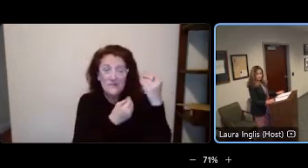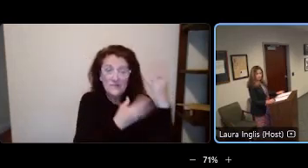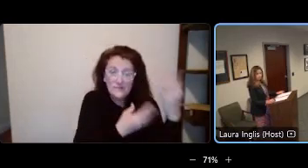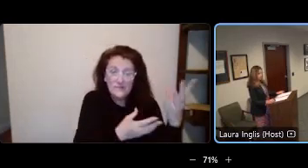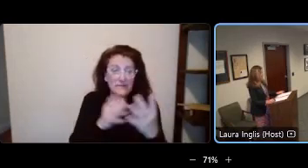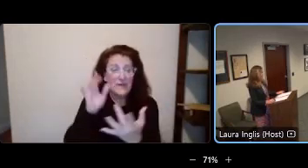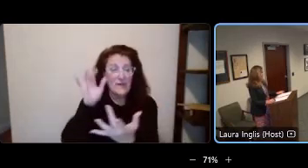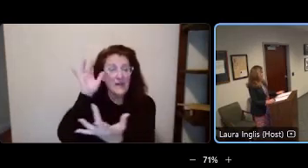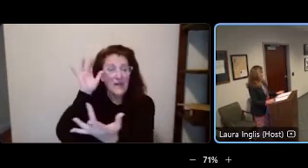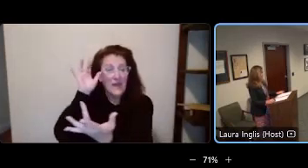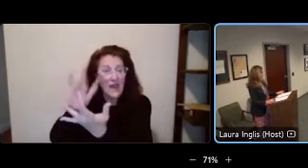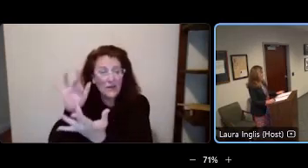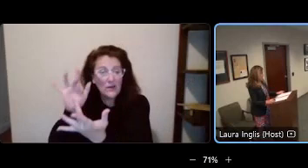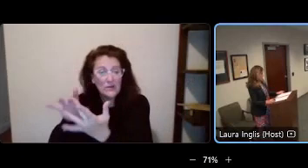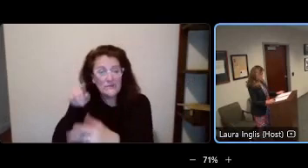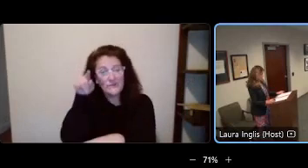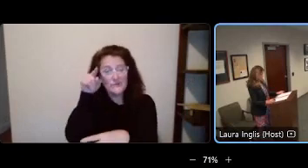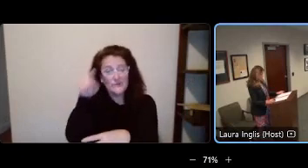to